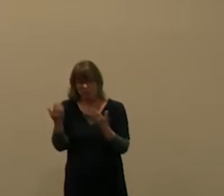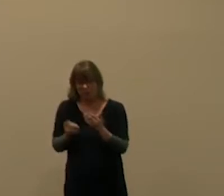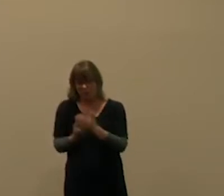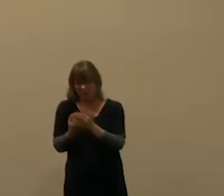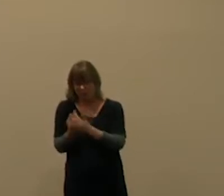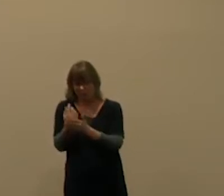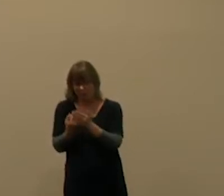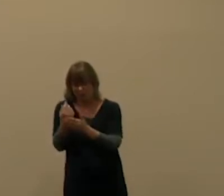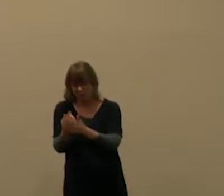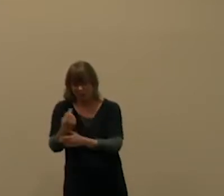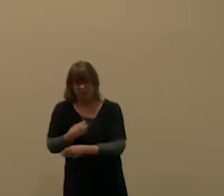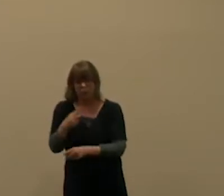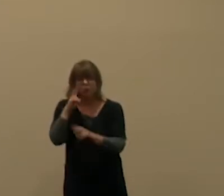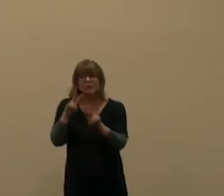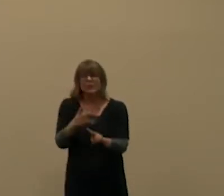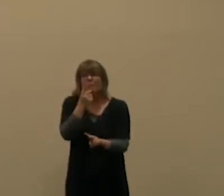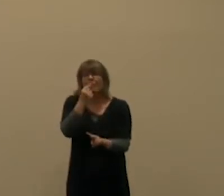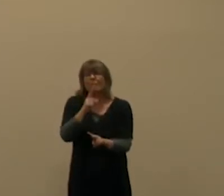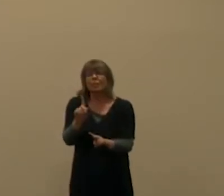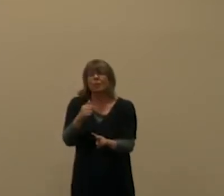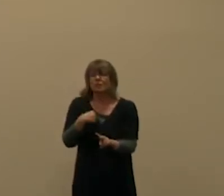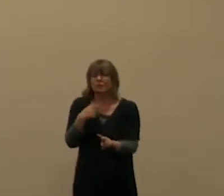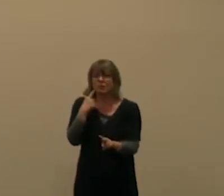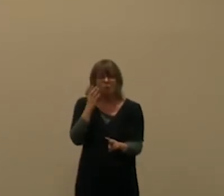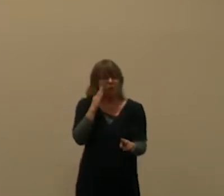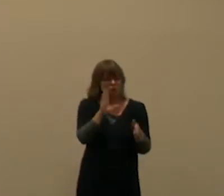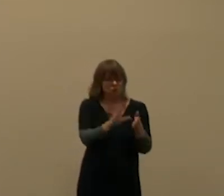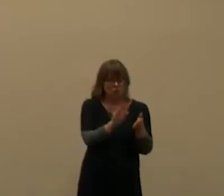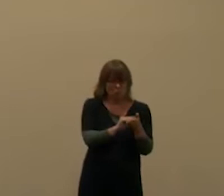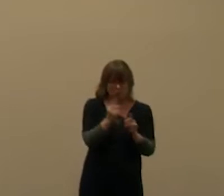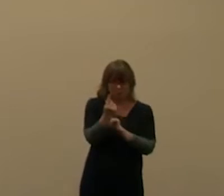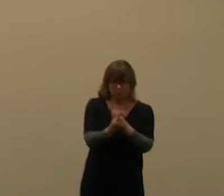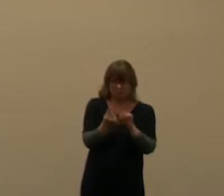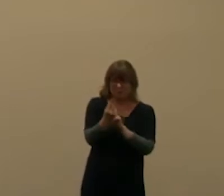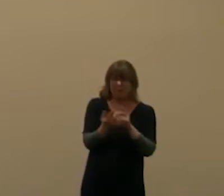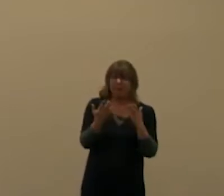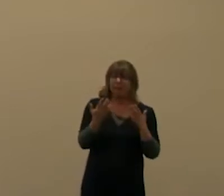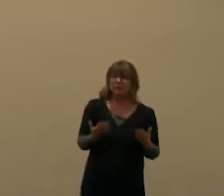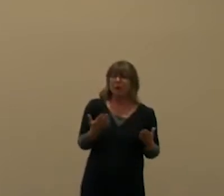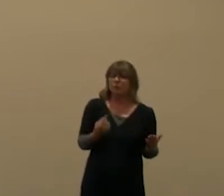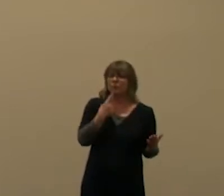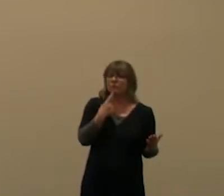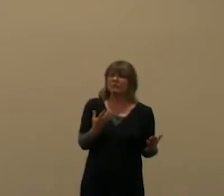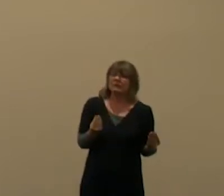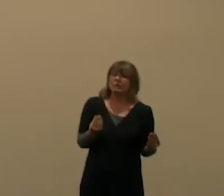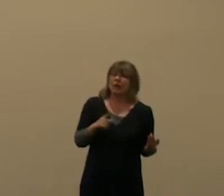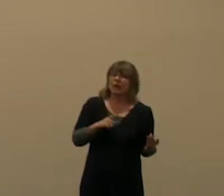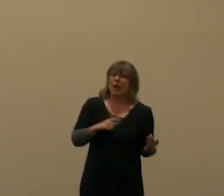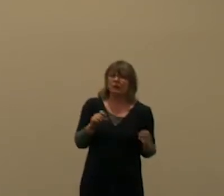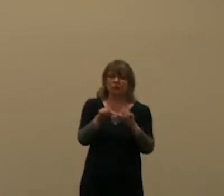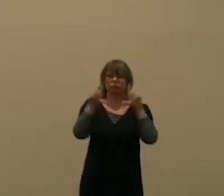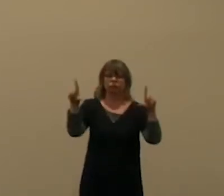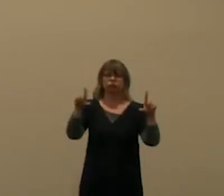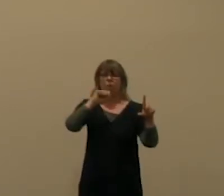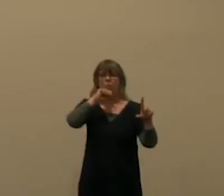that you probably have seen now is that when you record a meeting, that it will now say something like, this